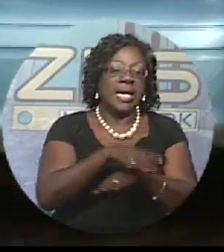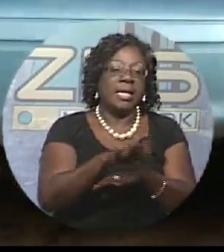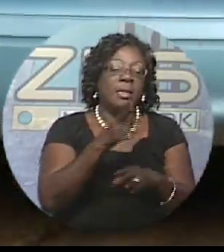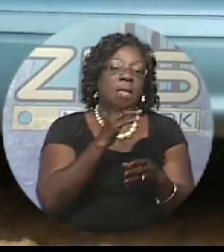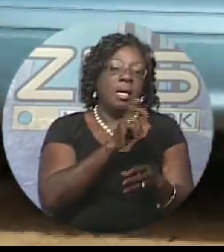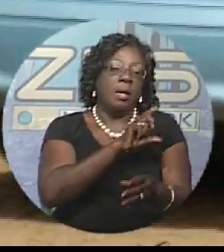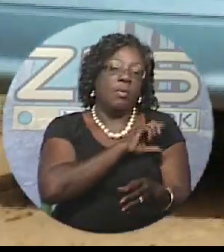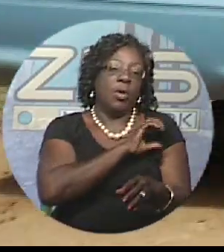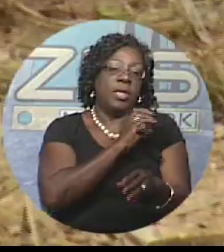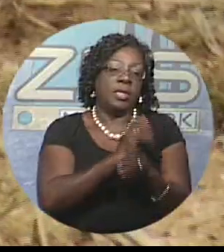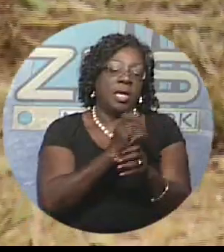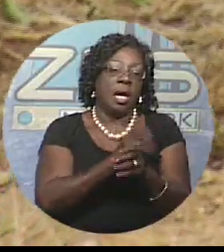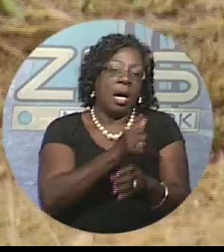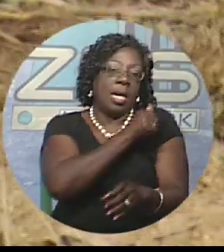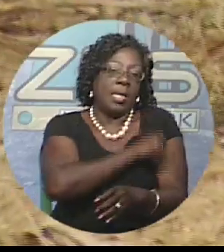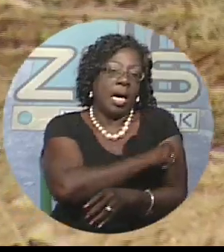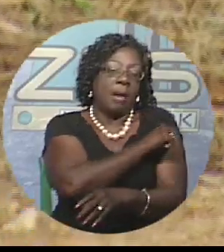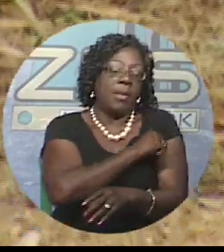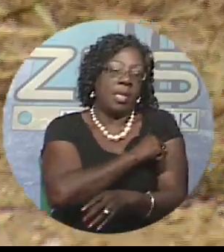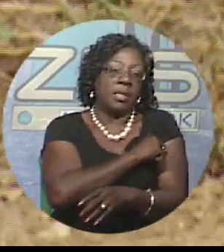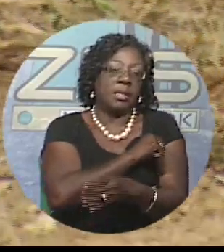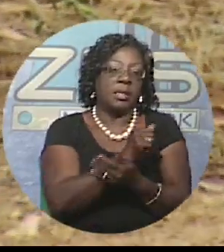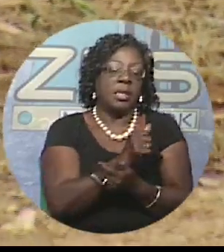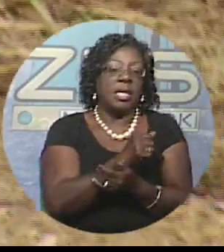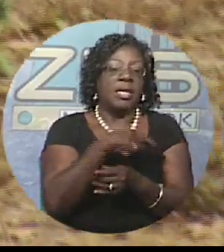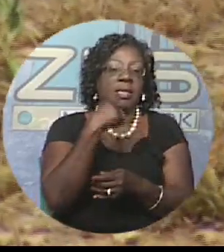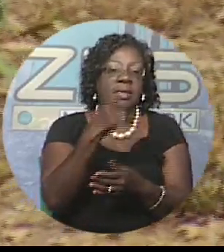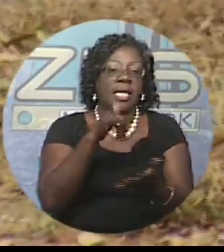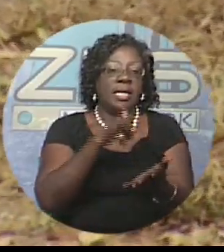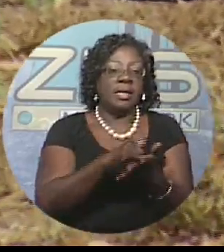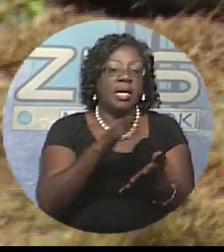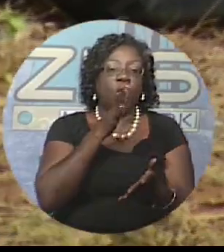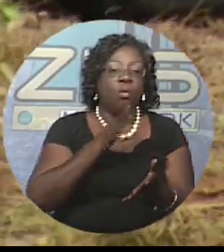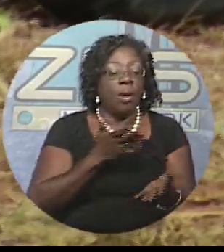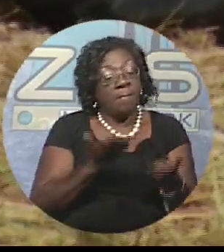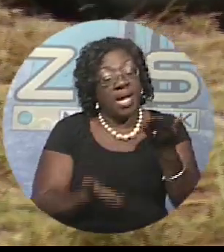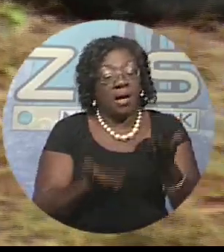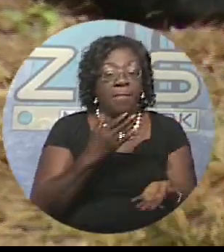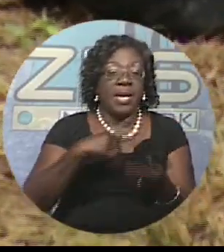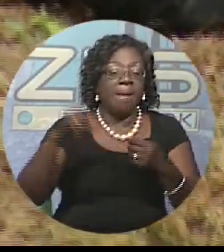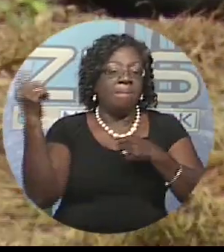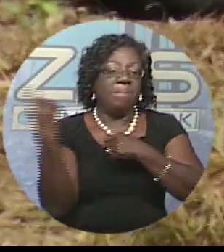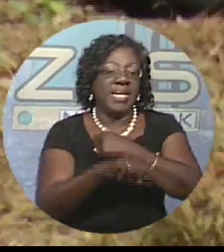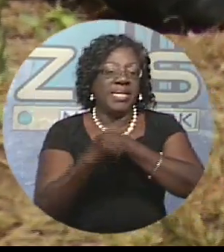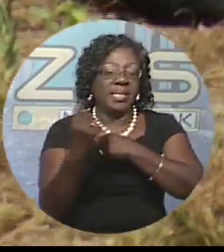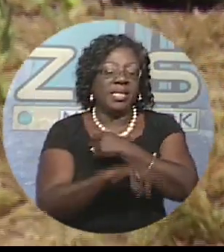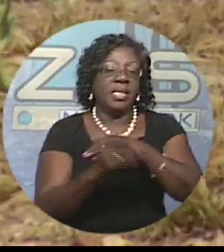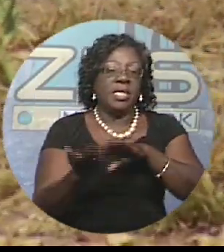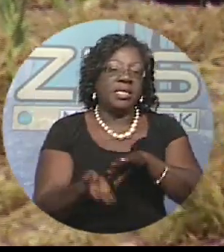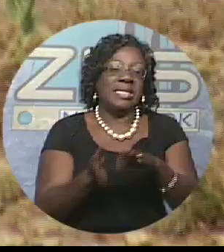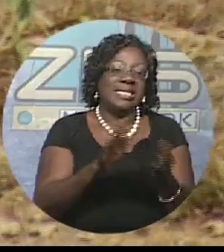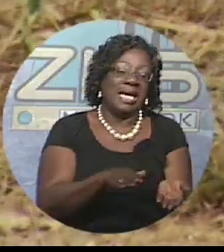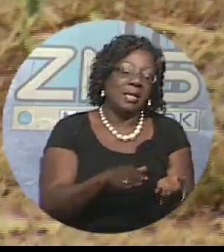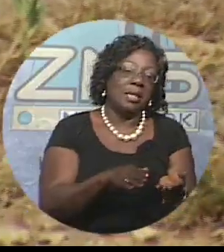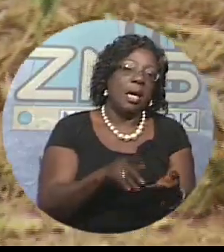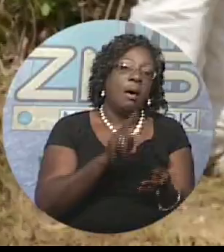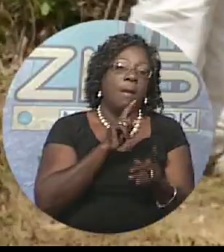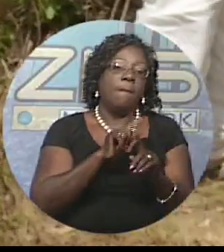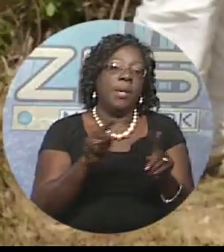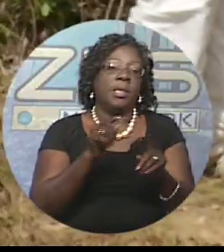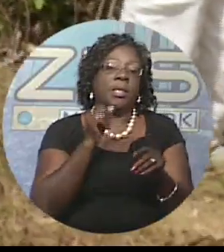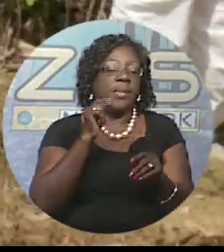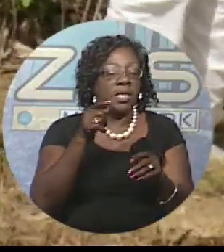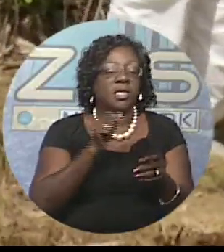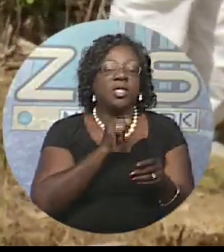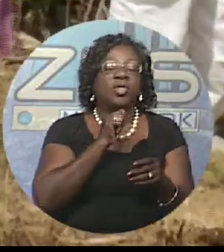bring ambulance. Eyewitnesses claimed the woman may have been beaten to death. However, police were unable to confirm that on the